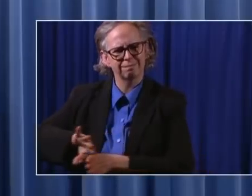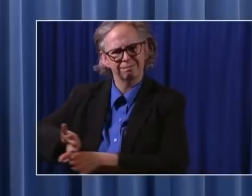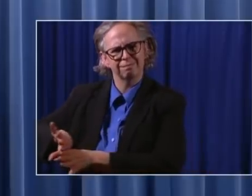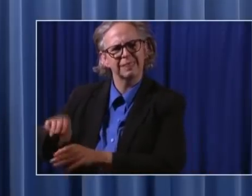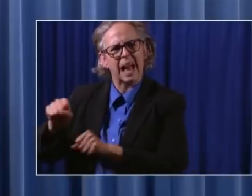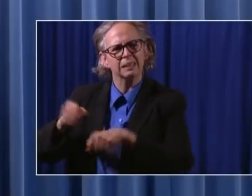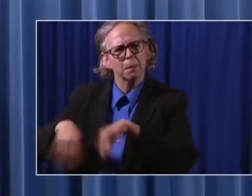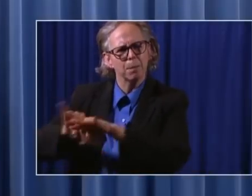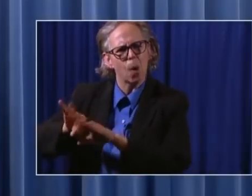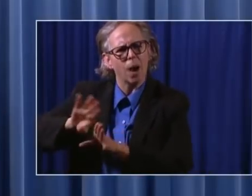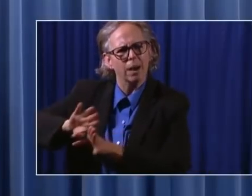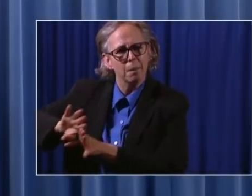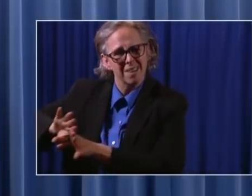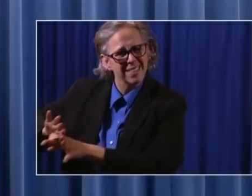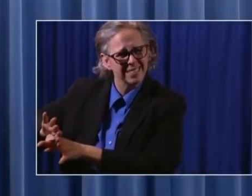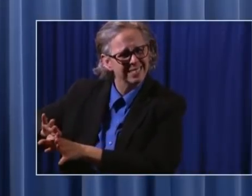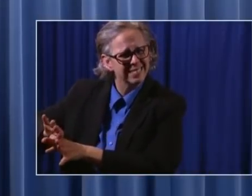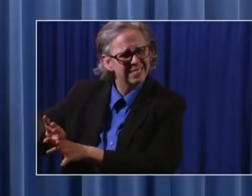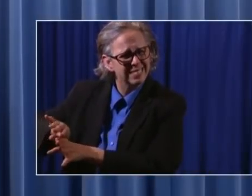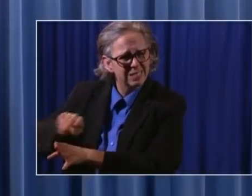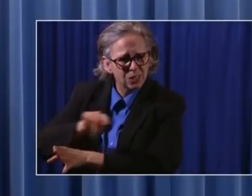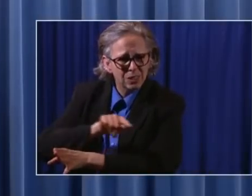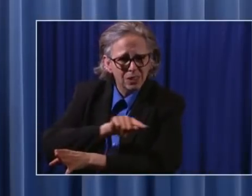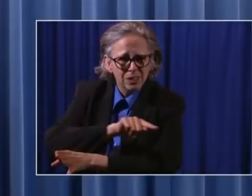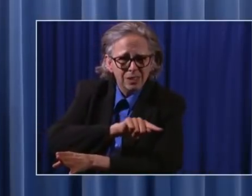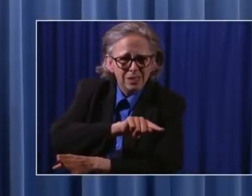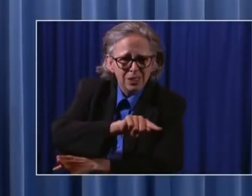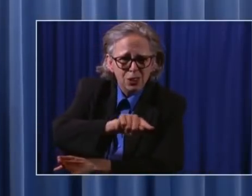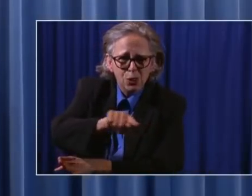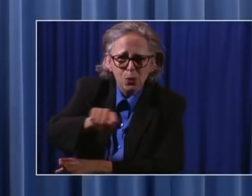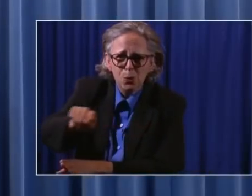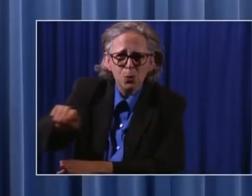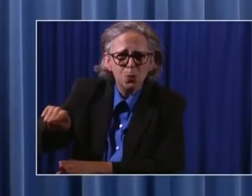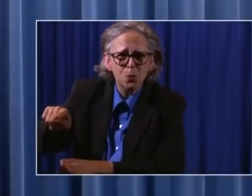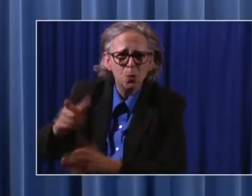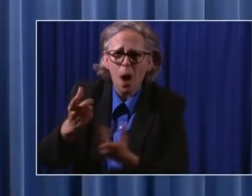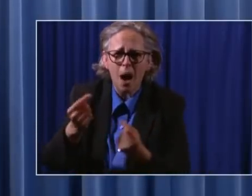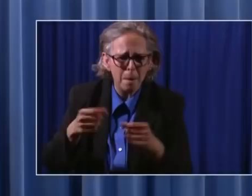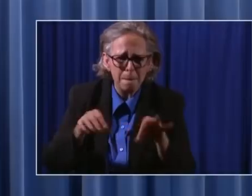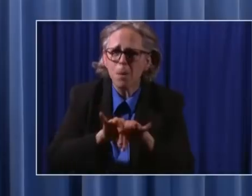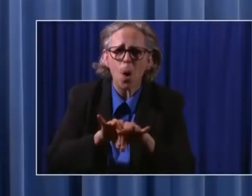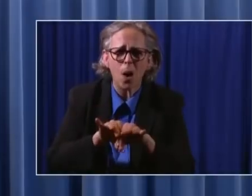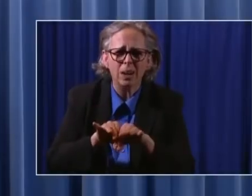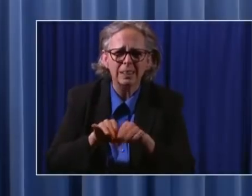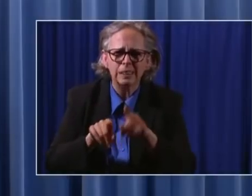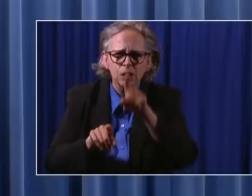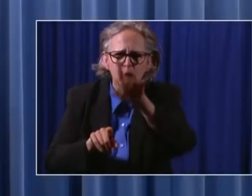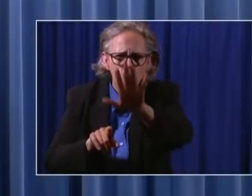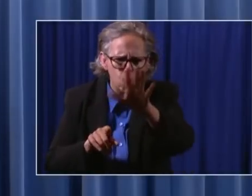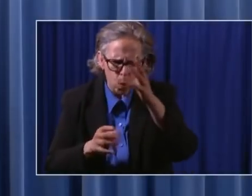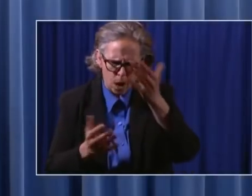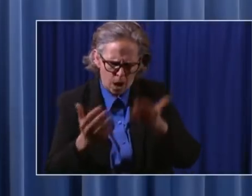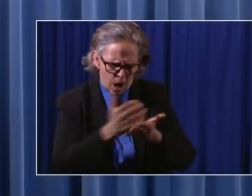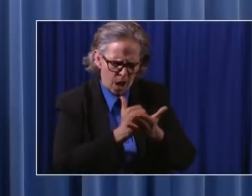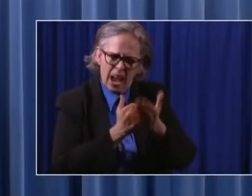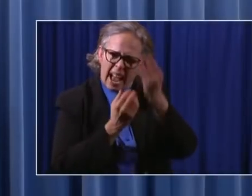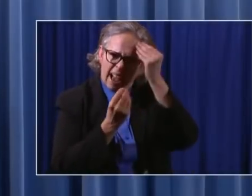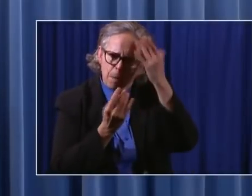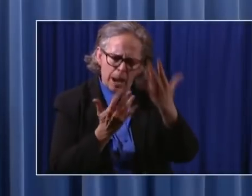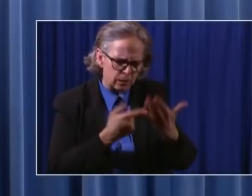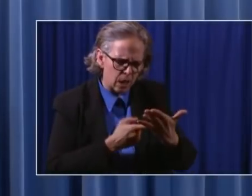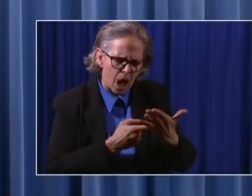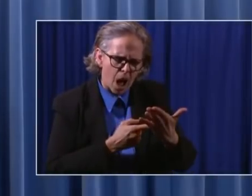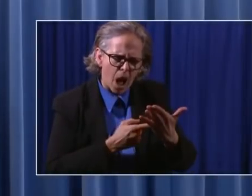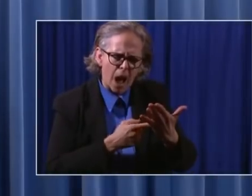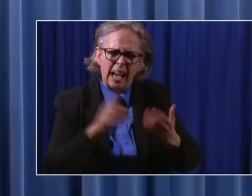matter what I order or don't order, the most important players in this game are the 12.7 or